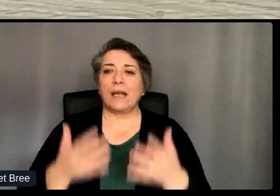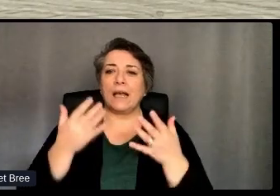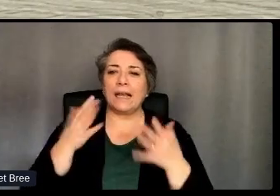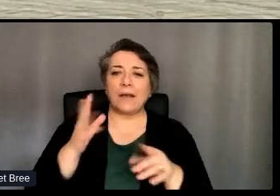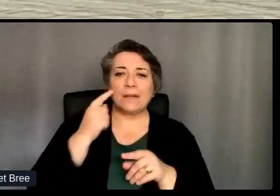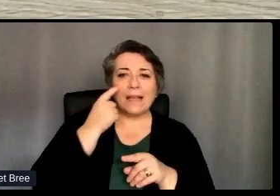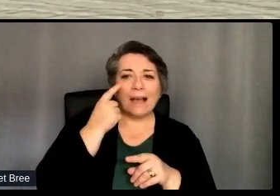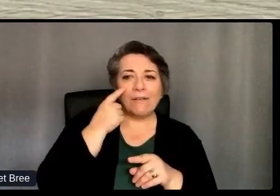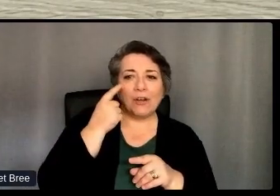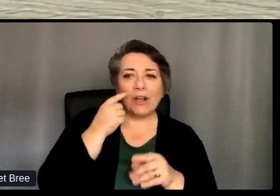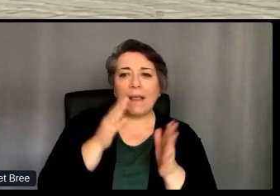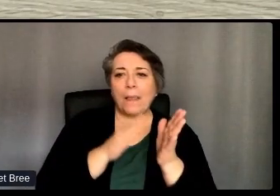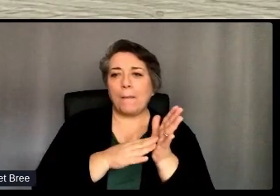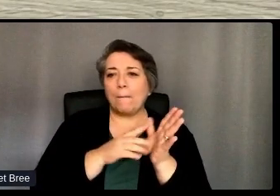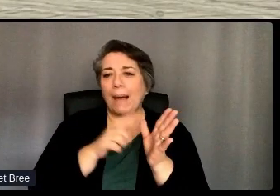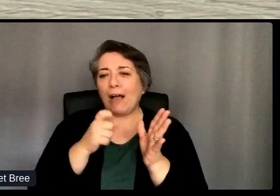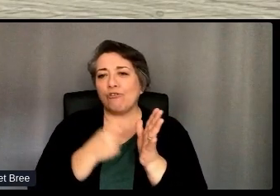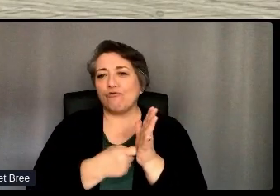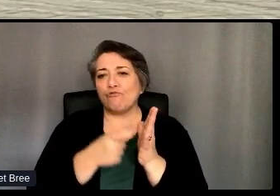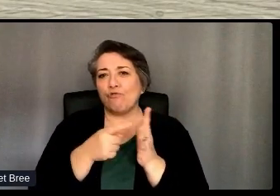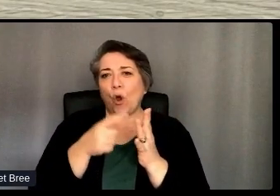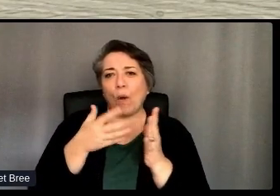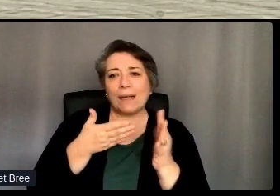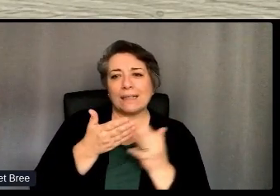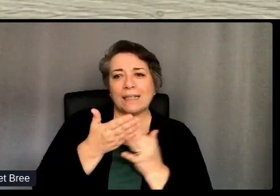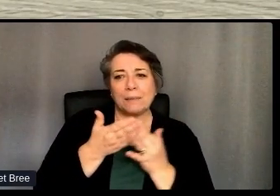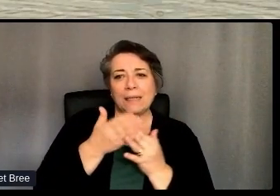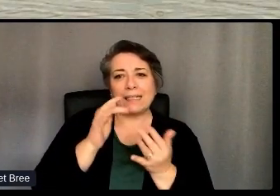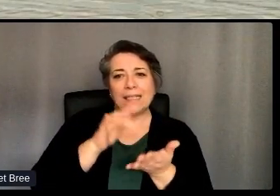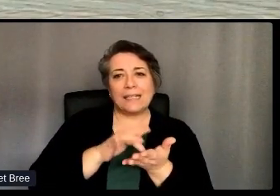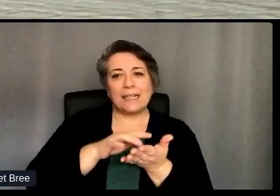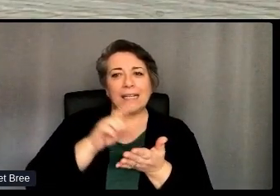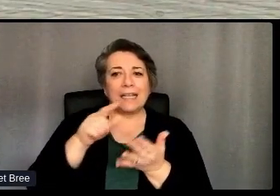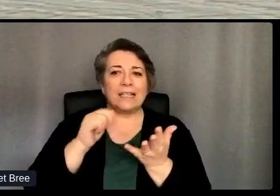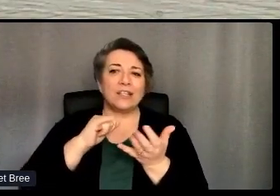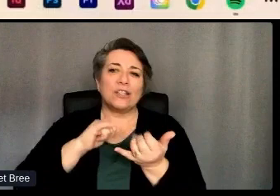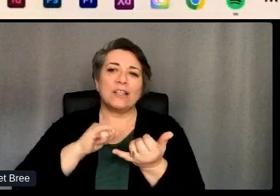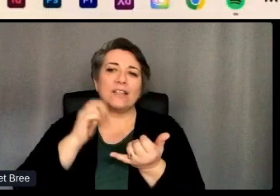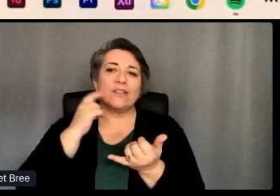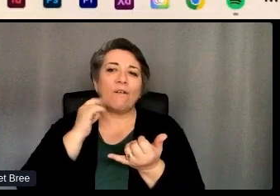we continue to configure Yara's setup in software.